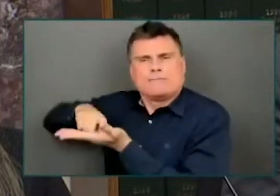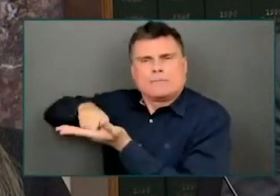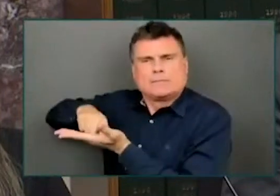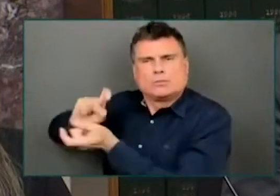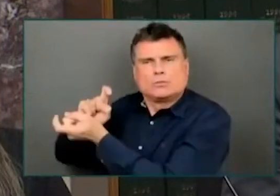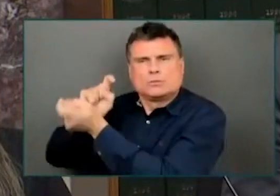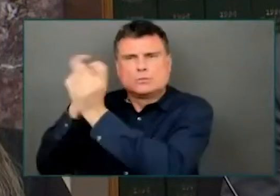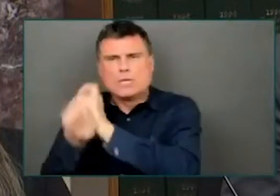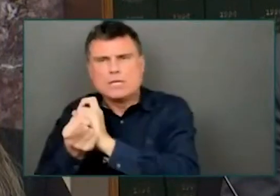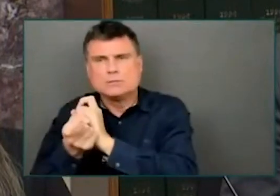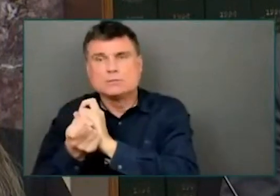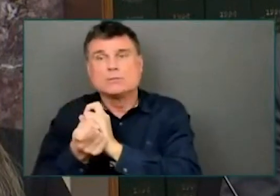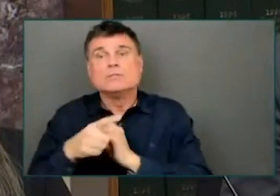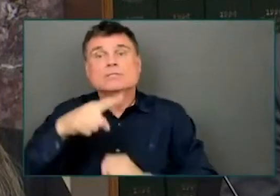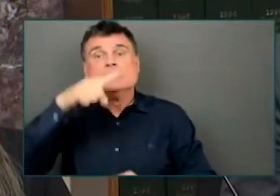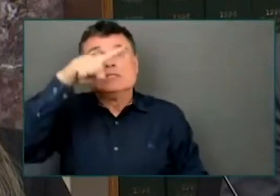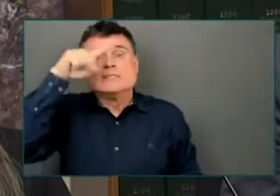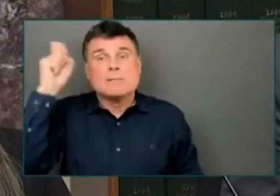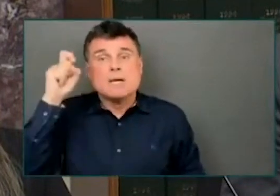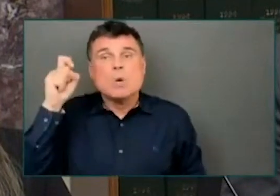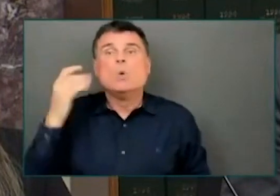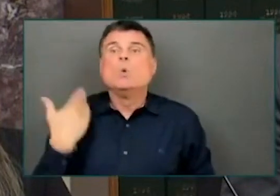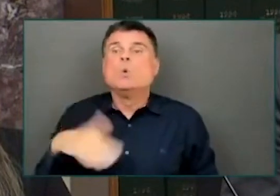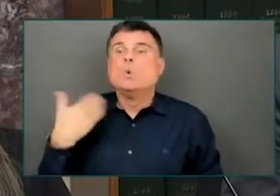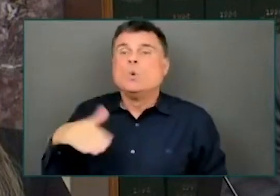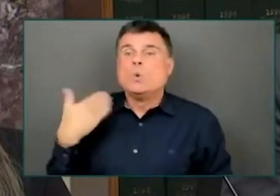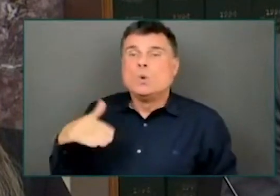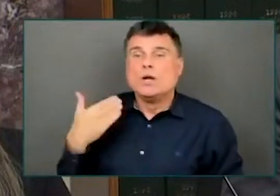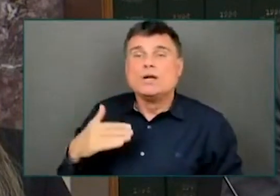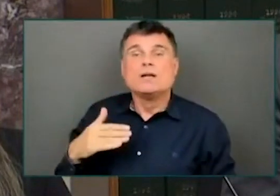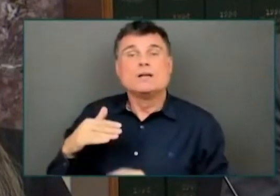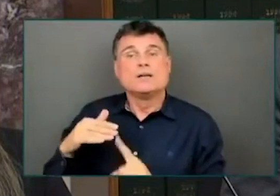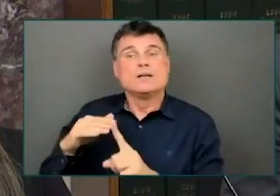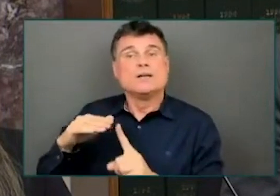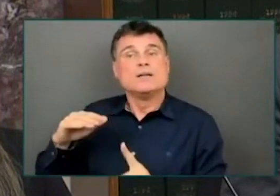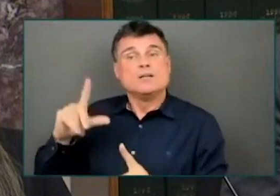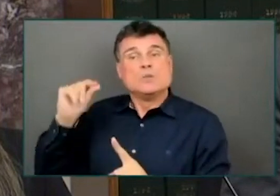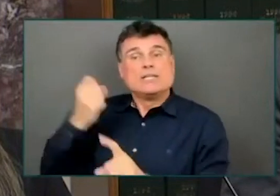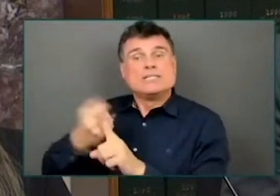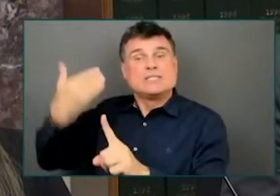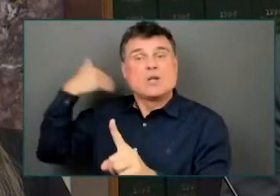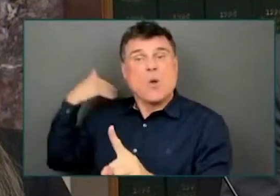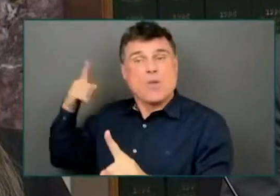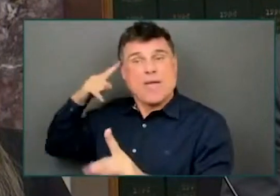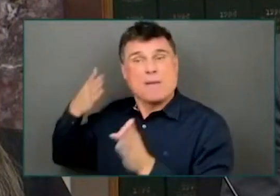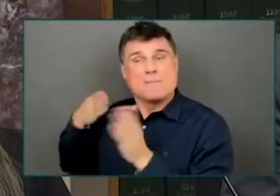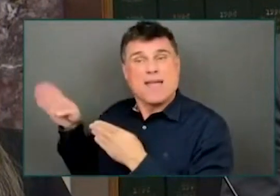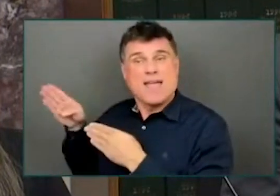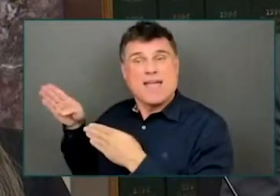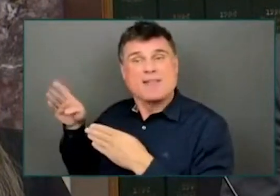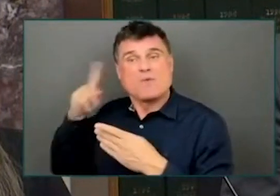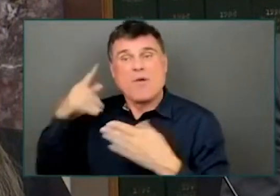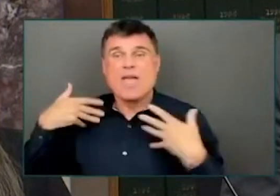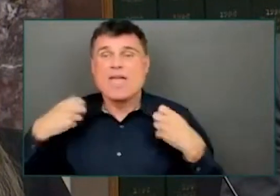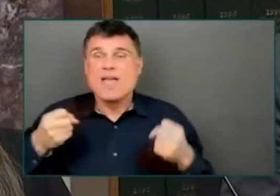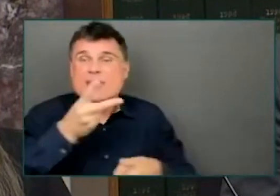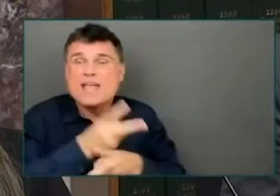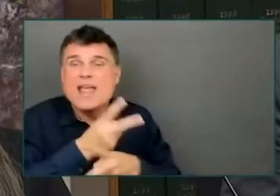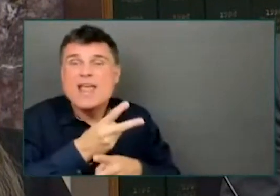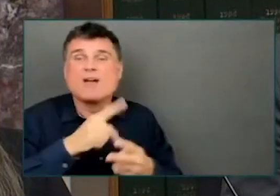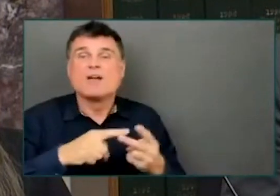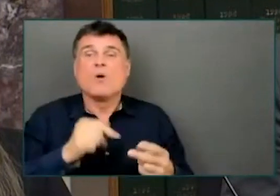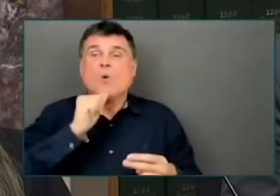up the contracts of thousands of healthcare workers, primarily affecting women and people of color. And today, Mr.